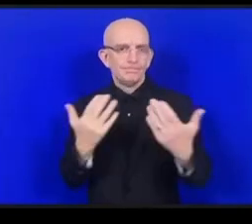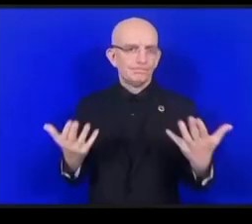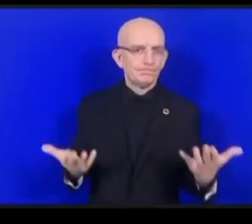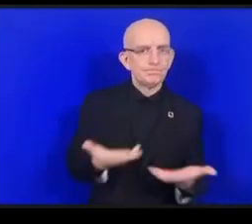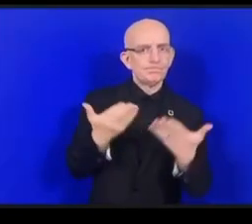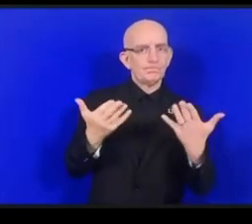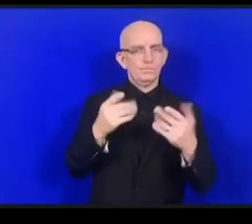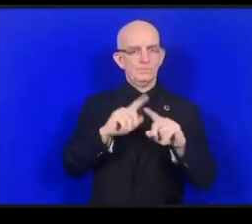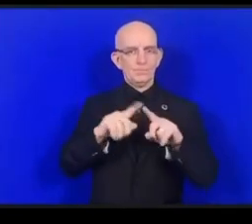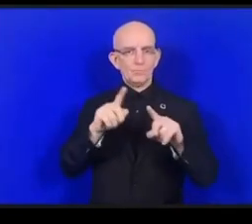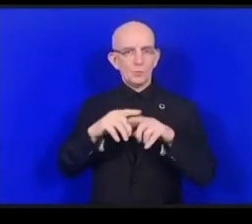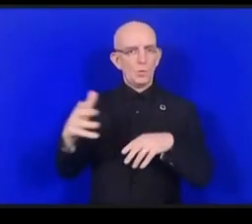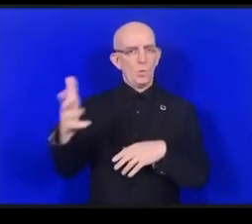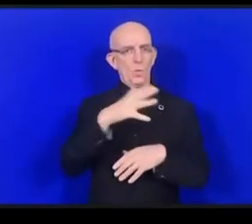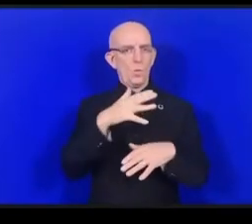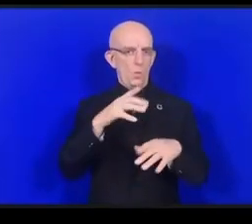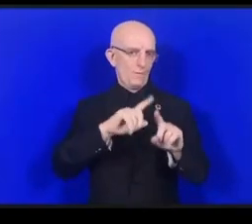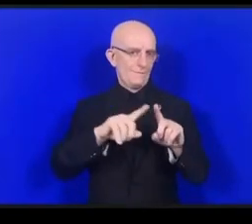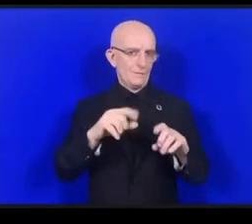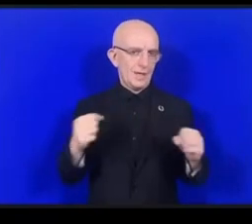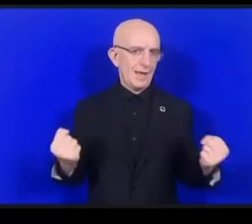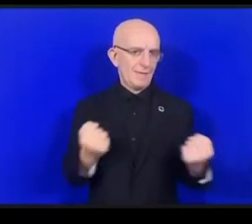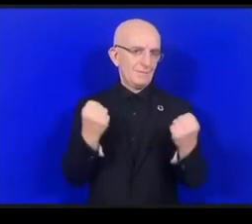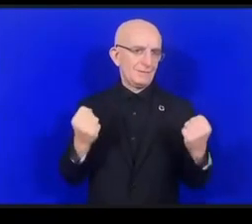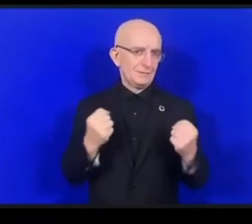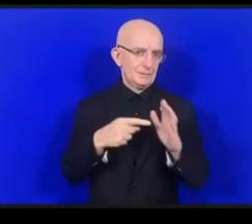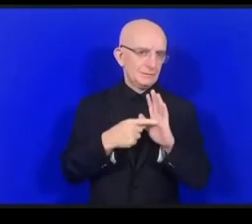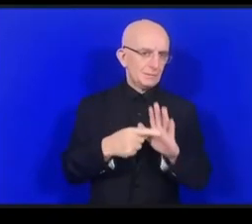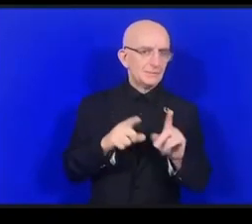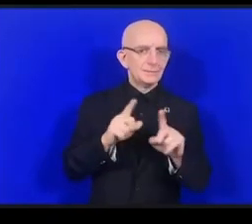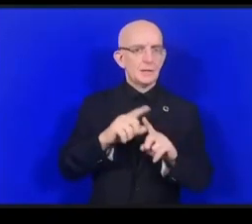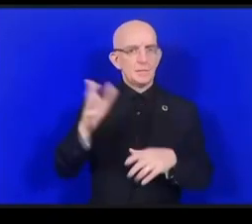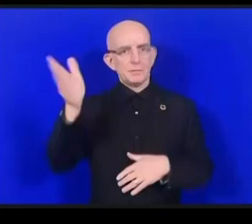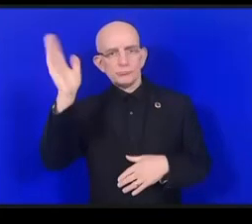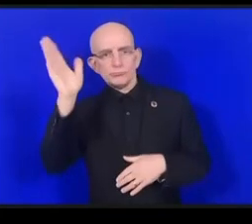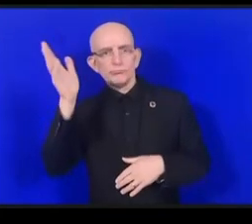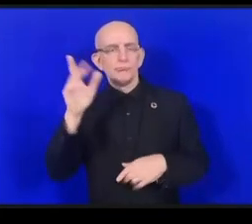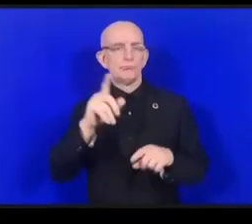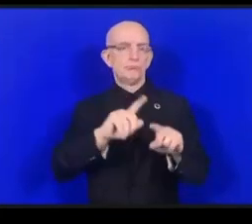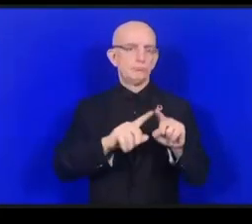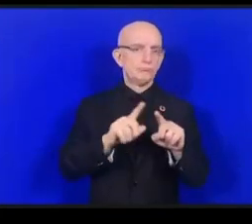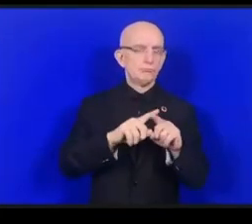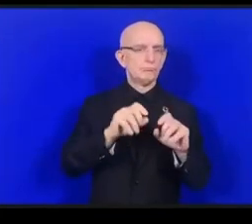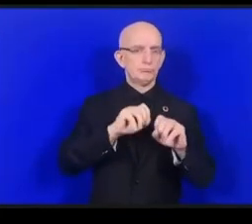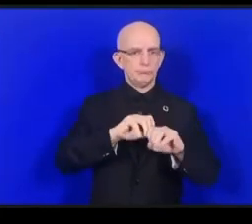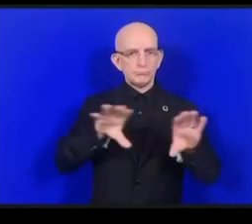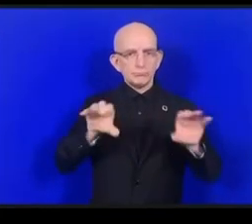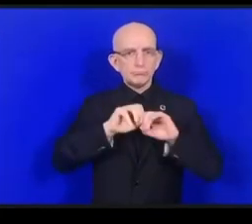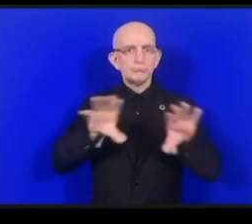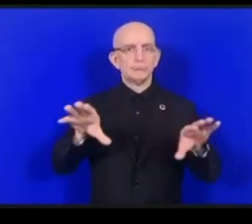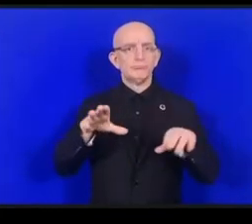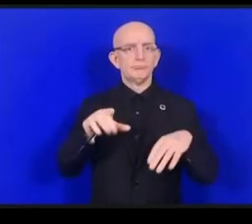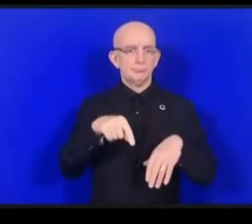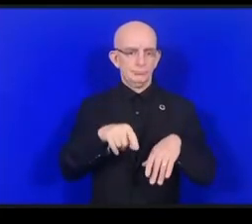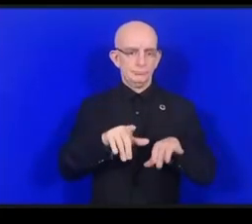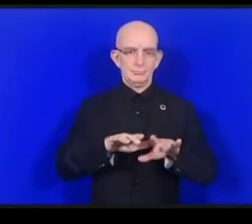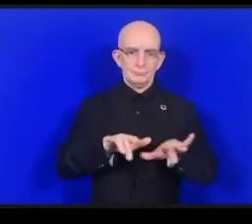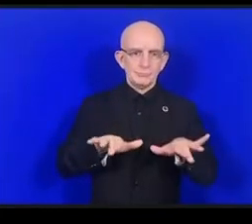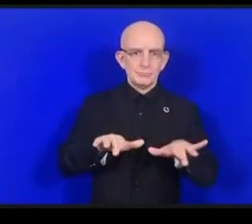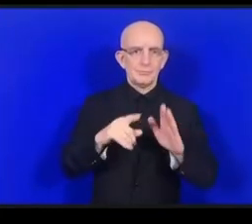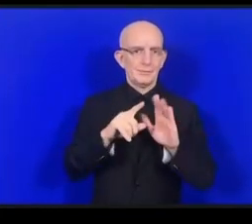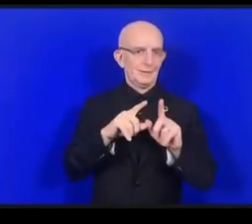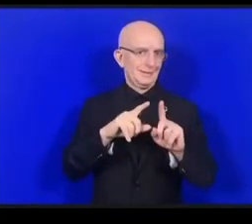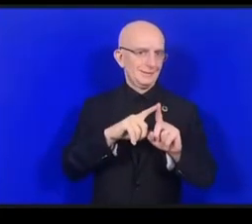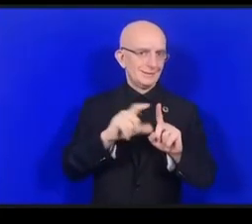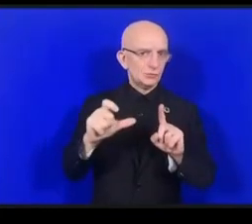the digital rights related matter. But on one hand, that digital space